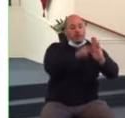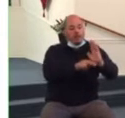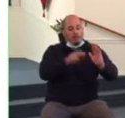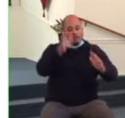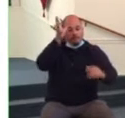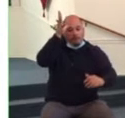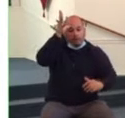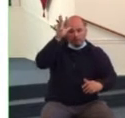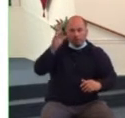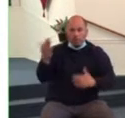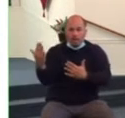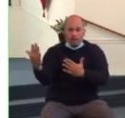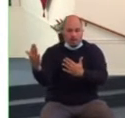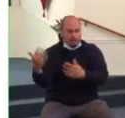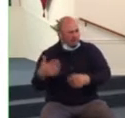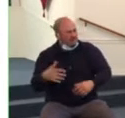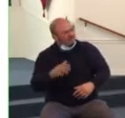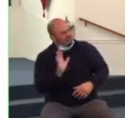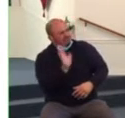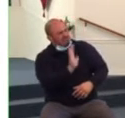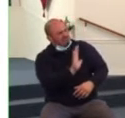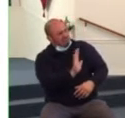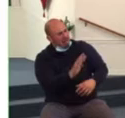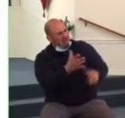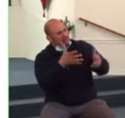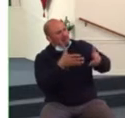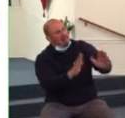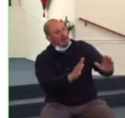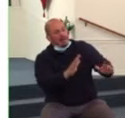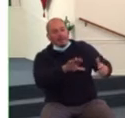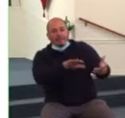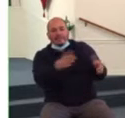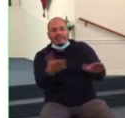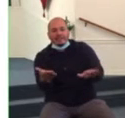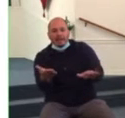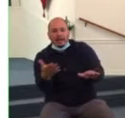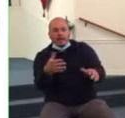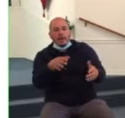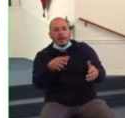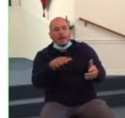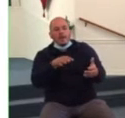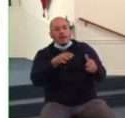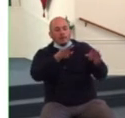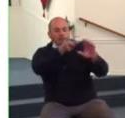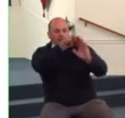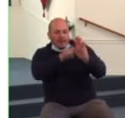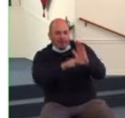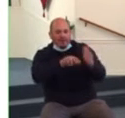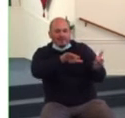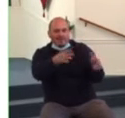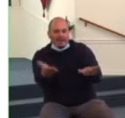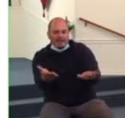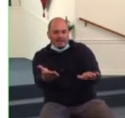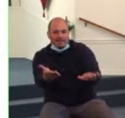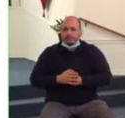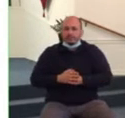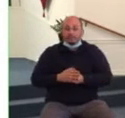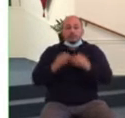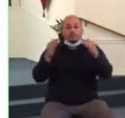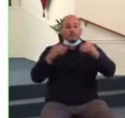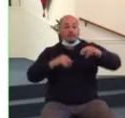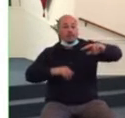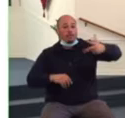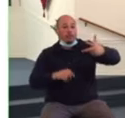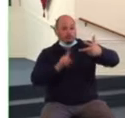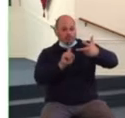and proclaim the kingdom of God. Still another said, I will follow you, Lord, but first